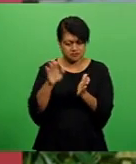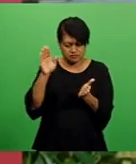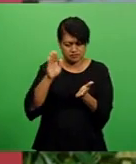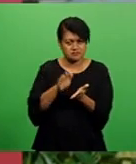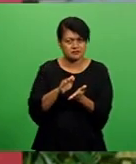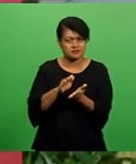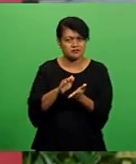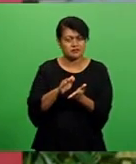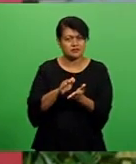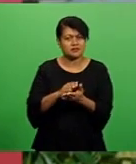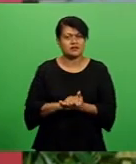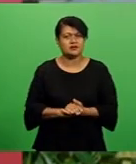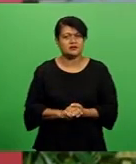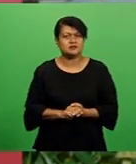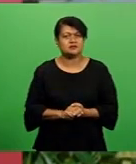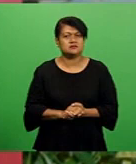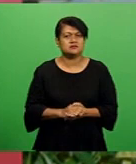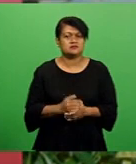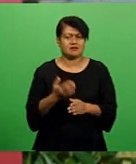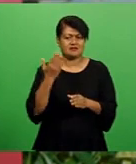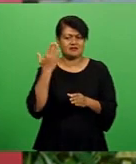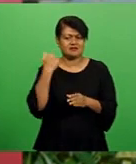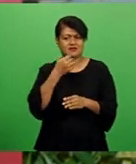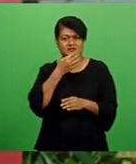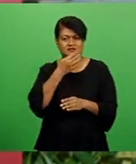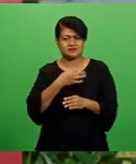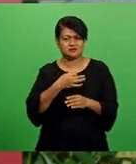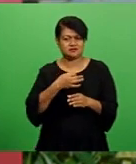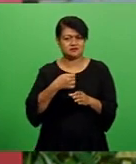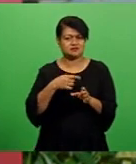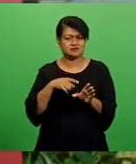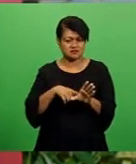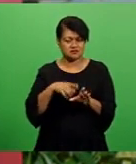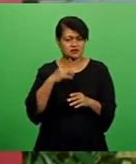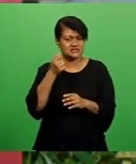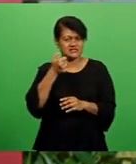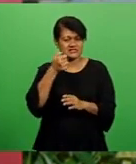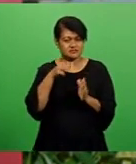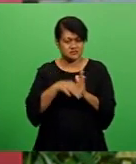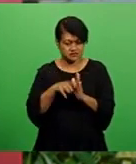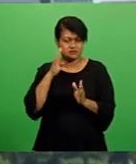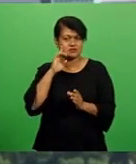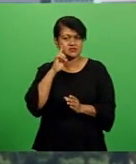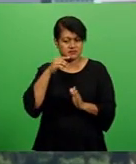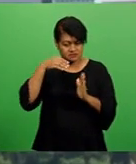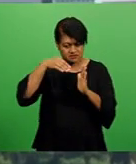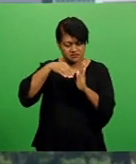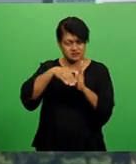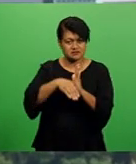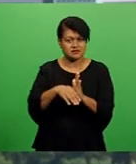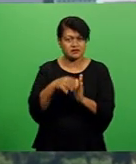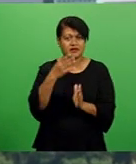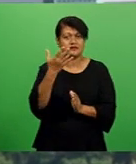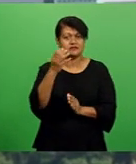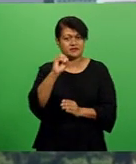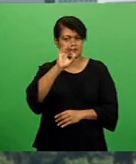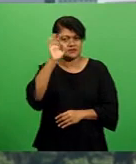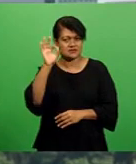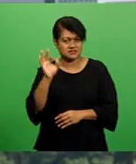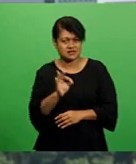months, we've been seeing a decline in the rental market up to 50%.